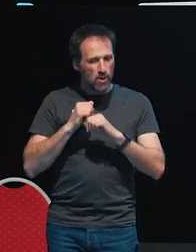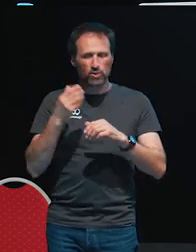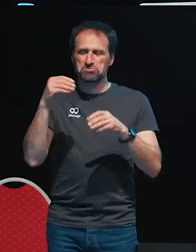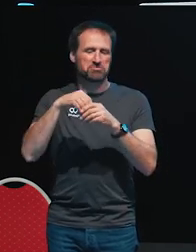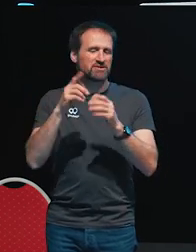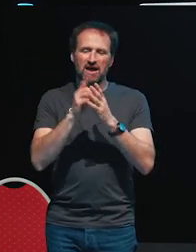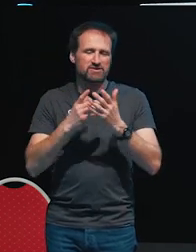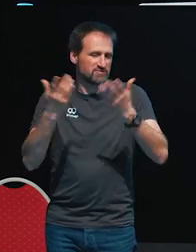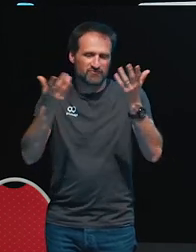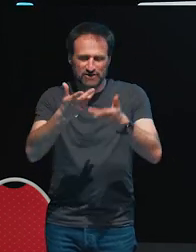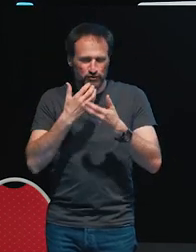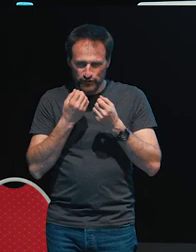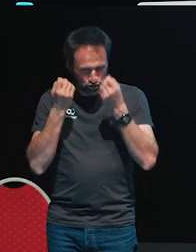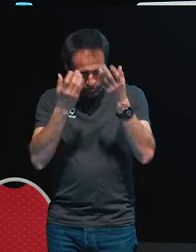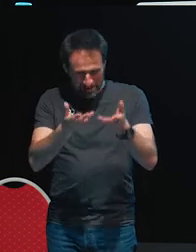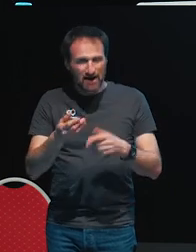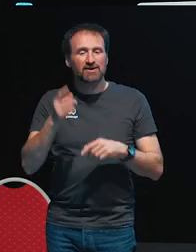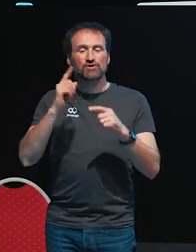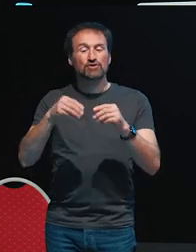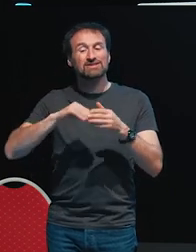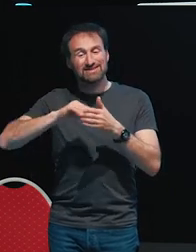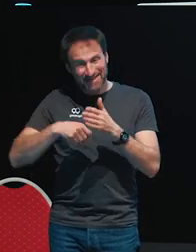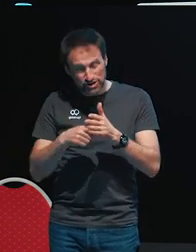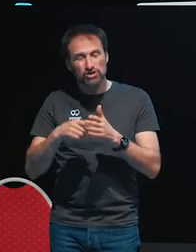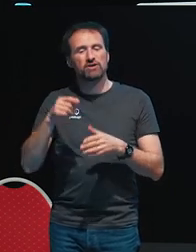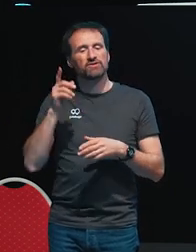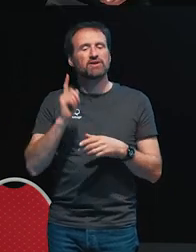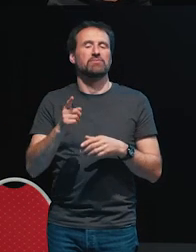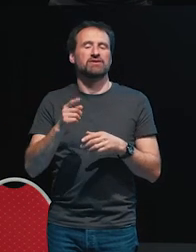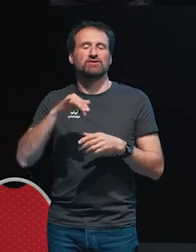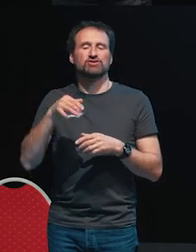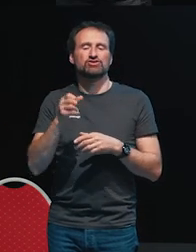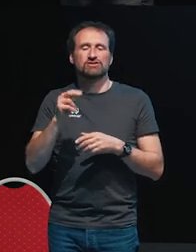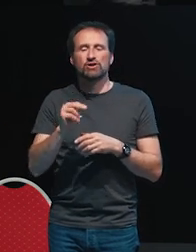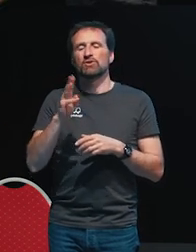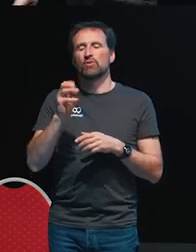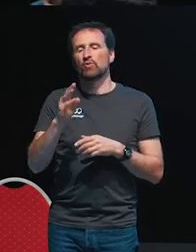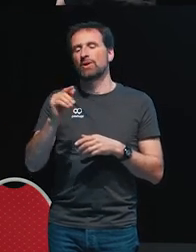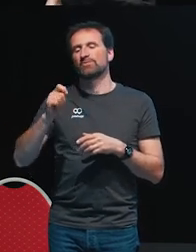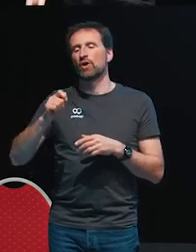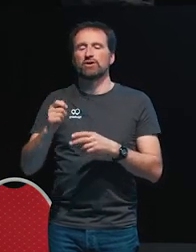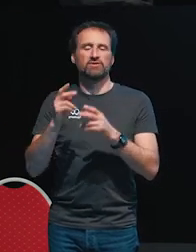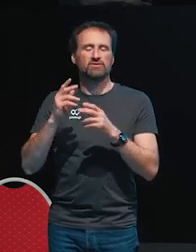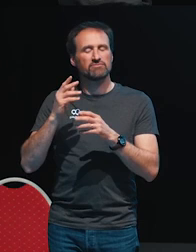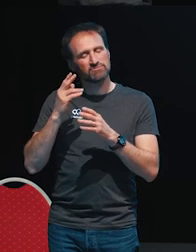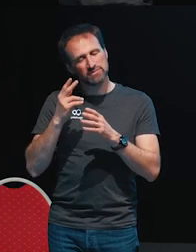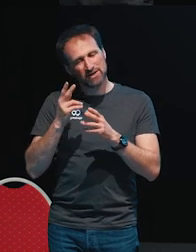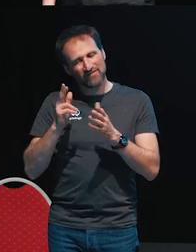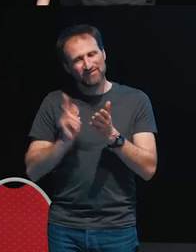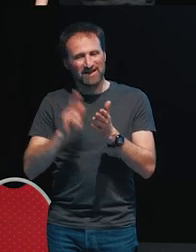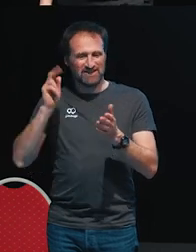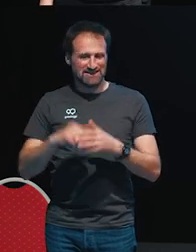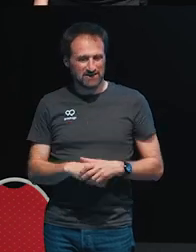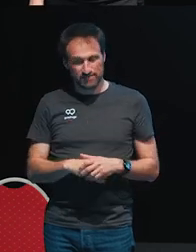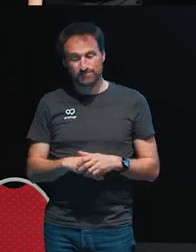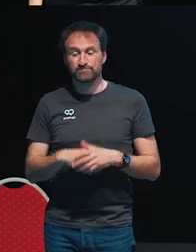verify that it's still a valid JSON Web Token. If you want to know more, jsonwebtoken.io, it has all the information